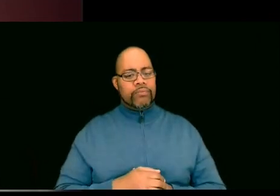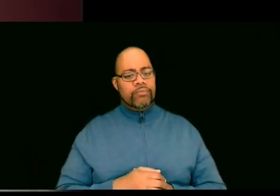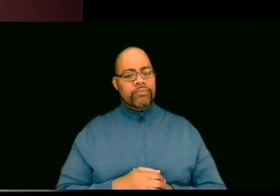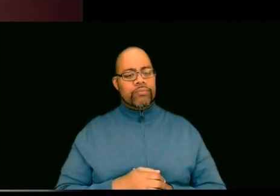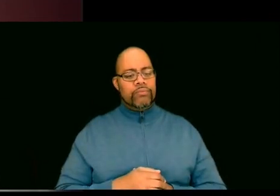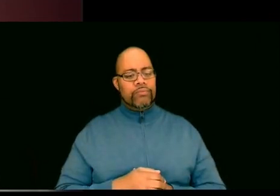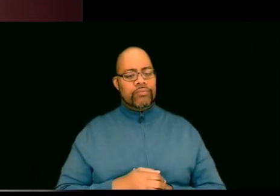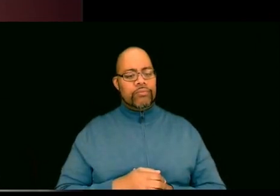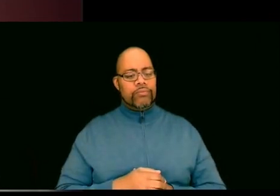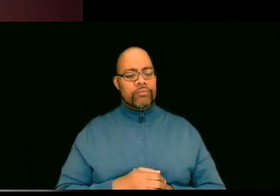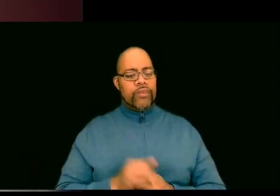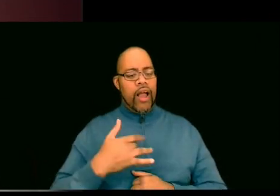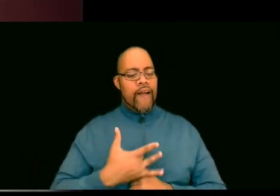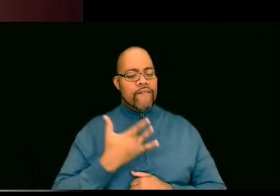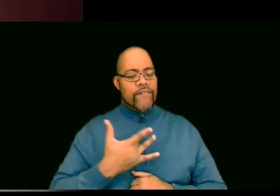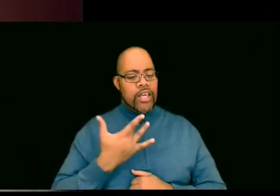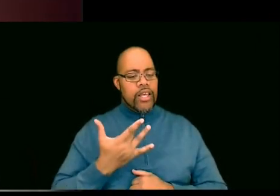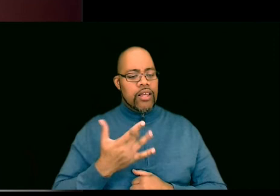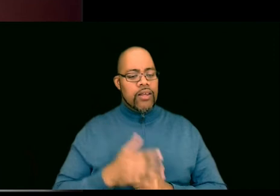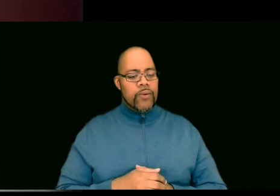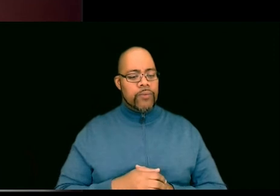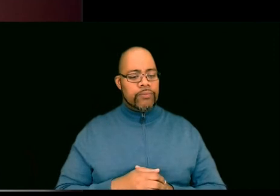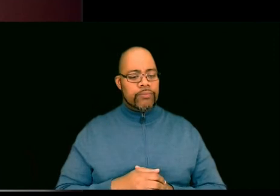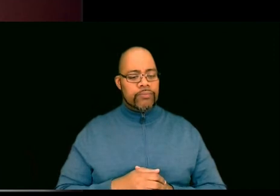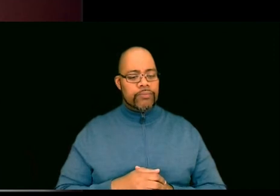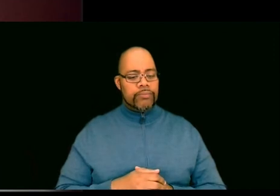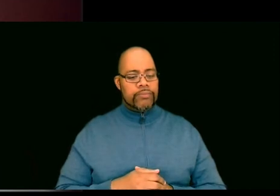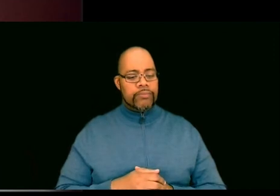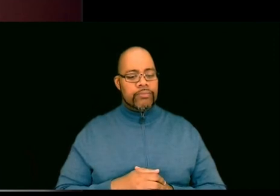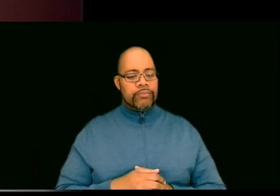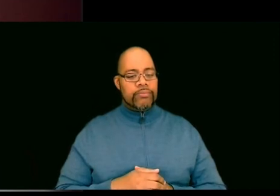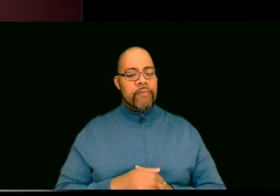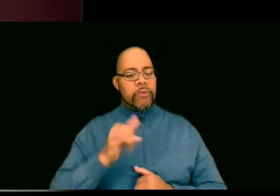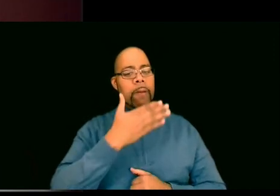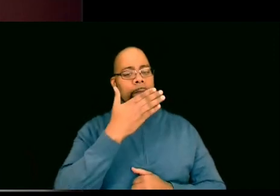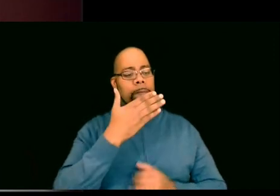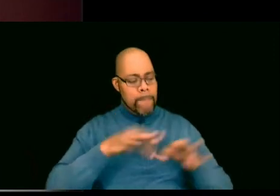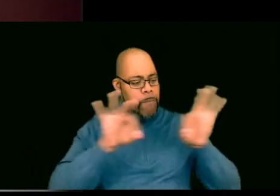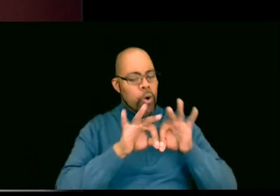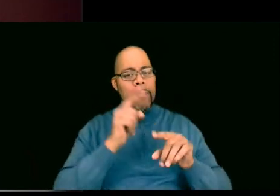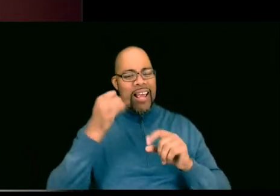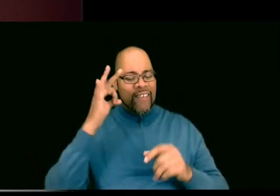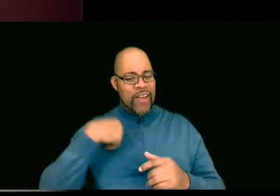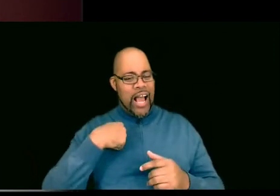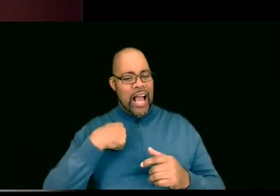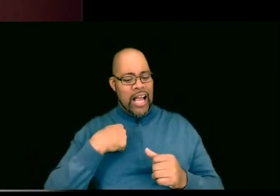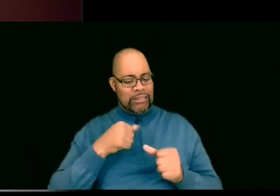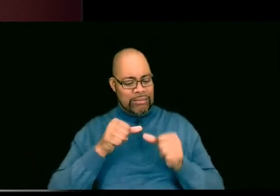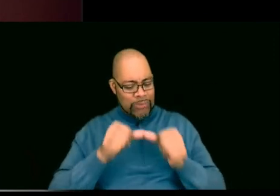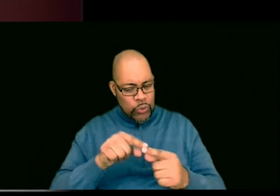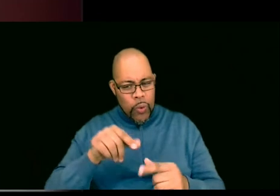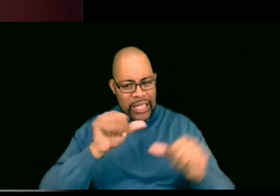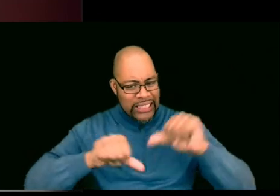so I feel that, you know, that was important, but if I get down to